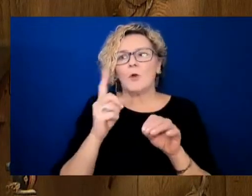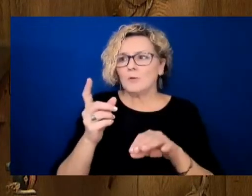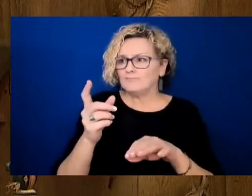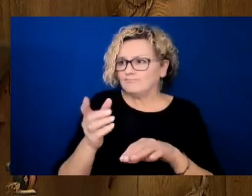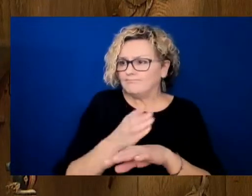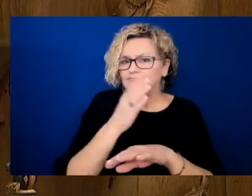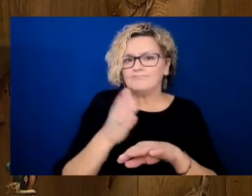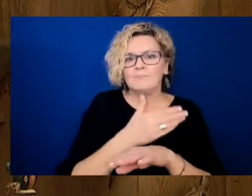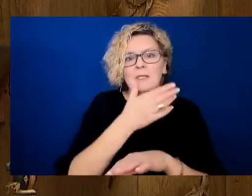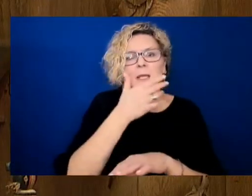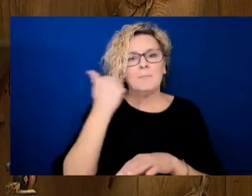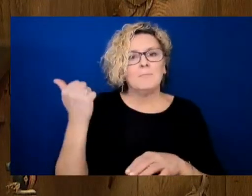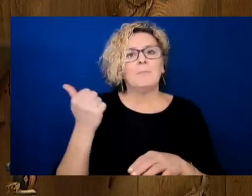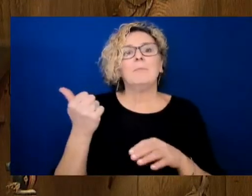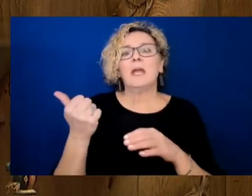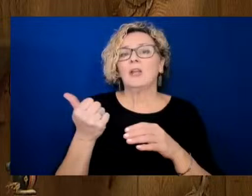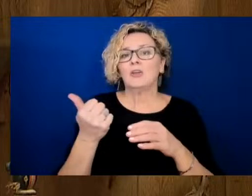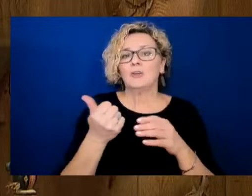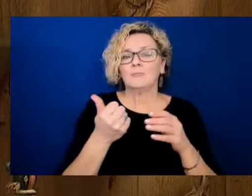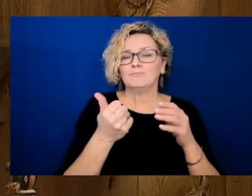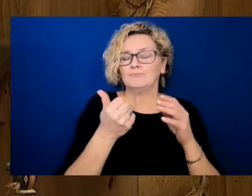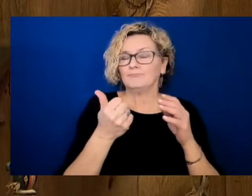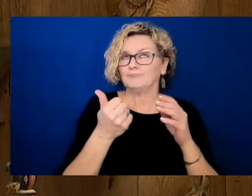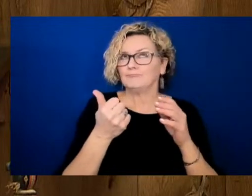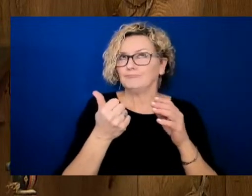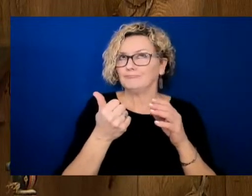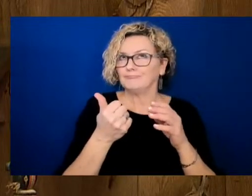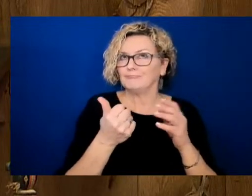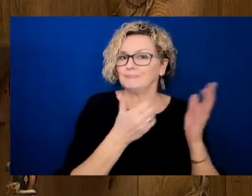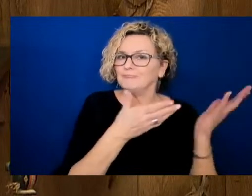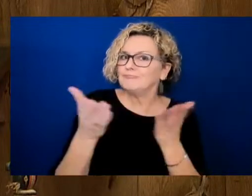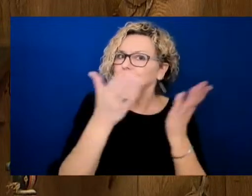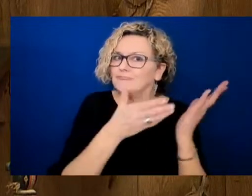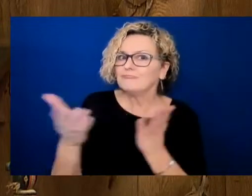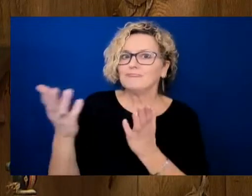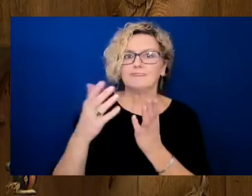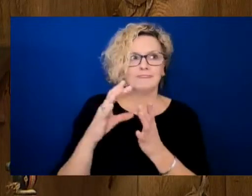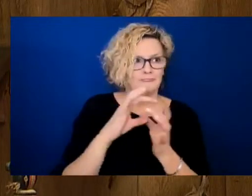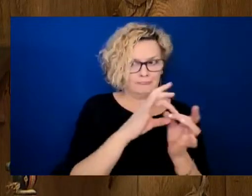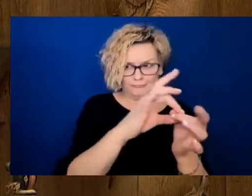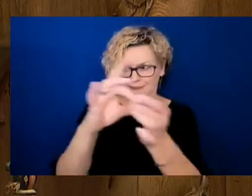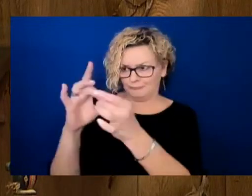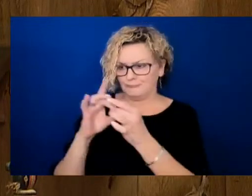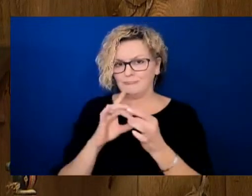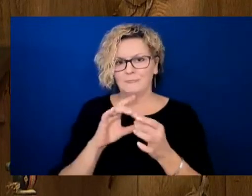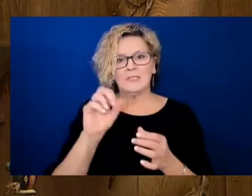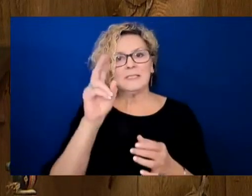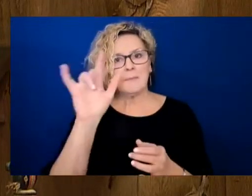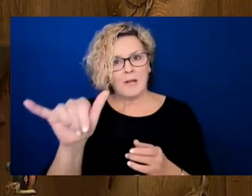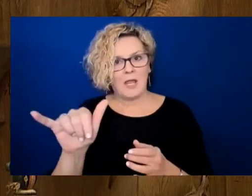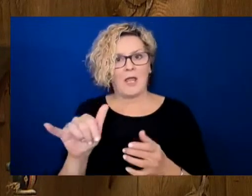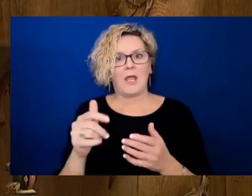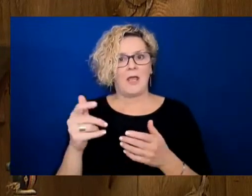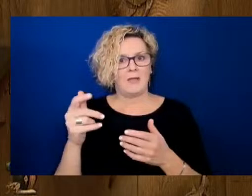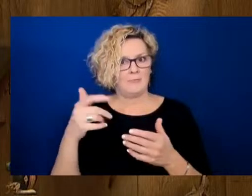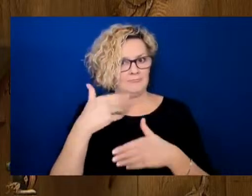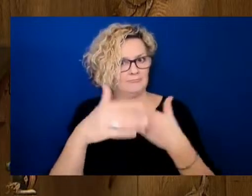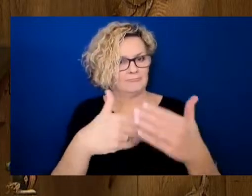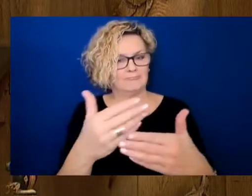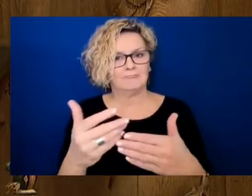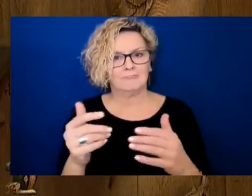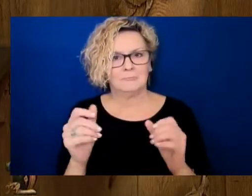people is good for business. At a time when inflation has caused the price of daily essentials to rise